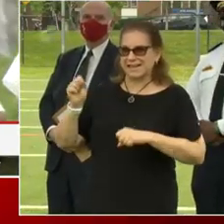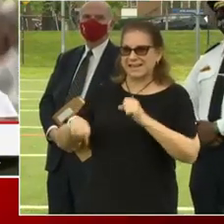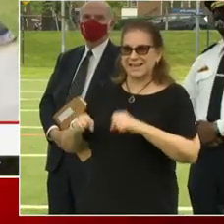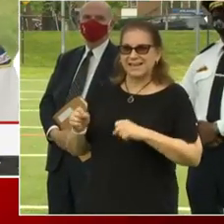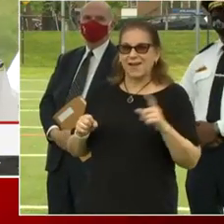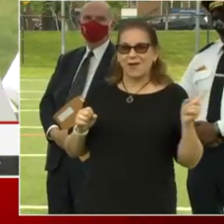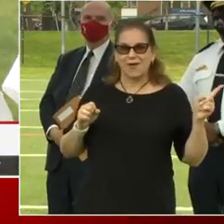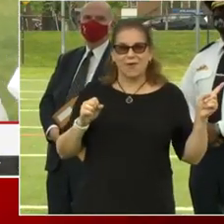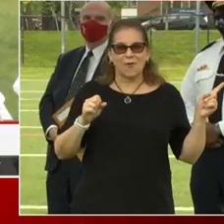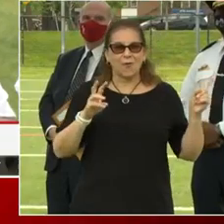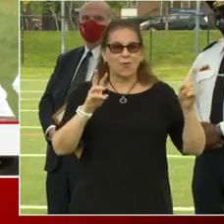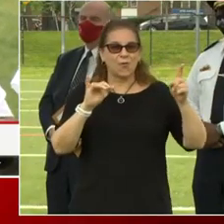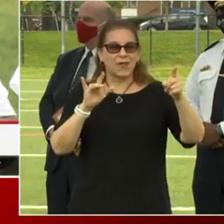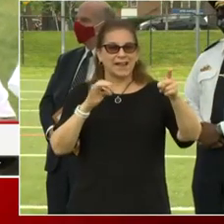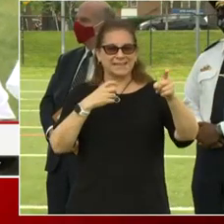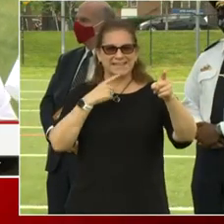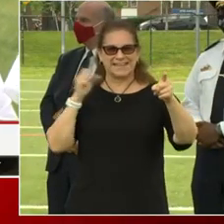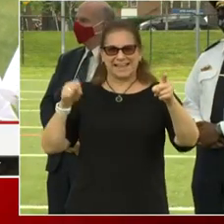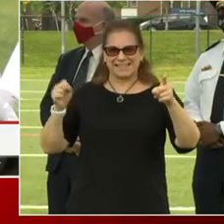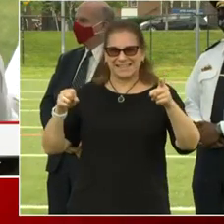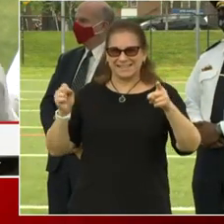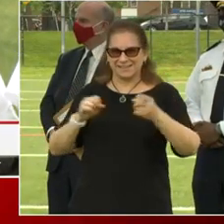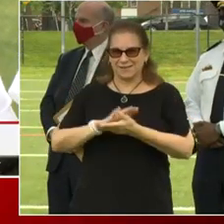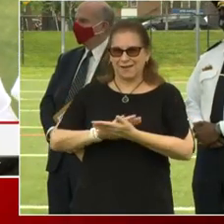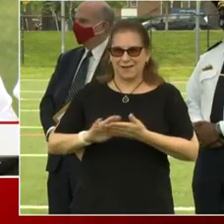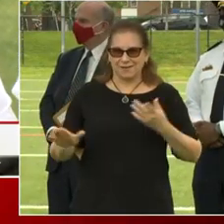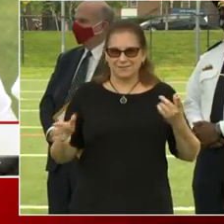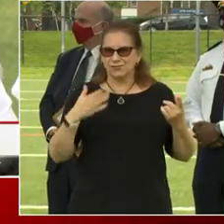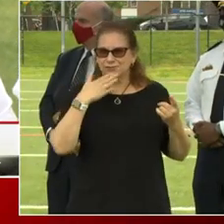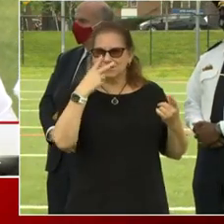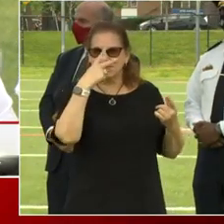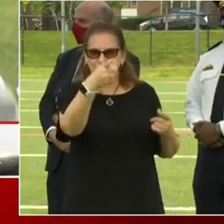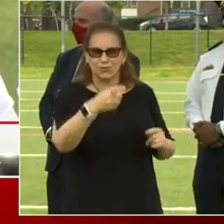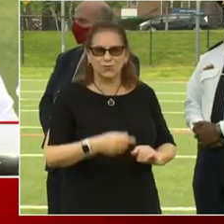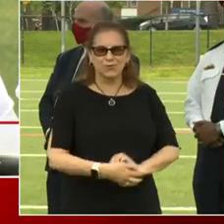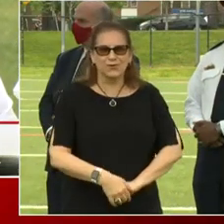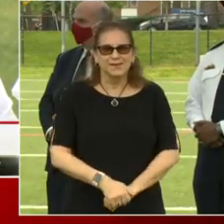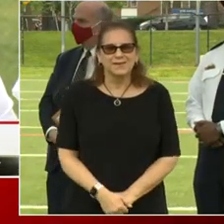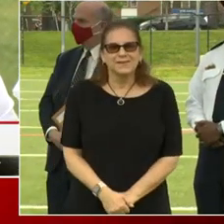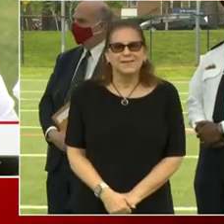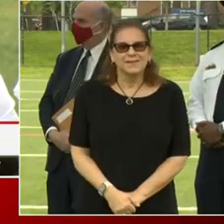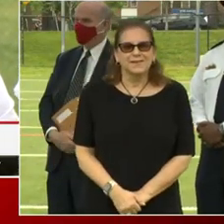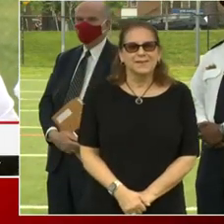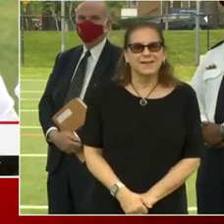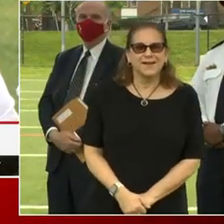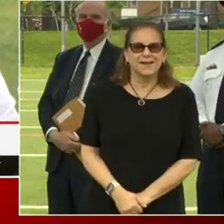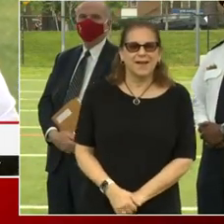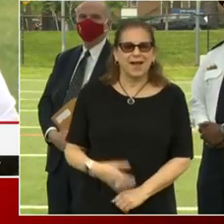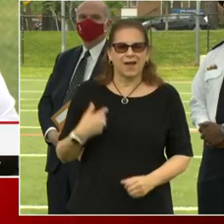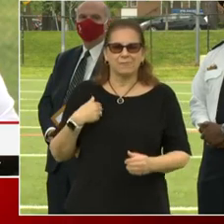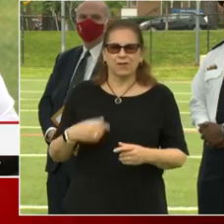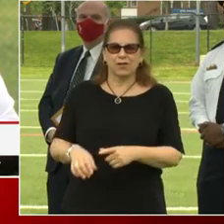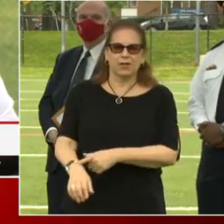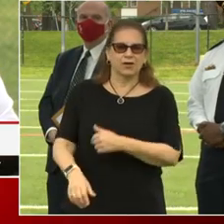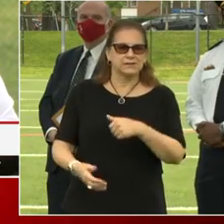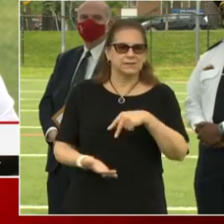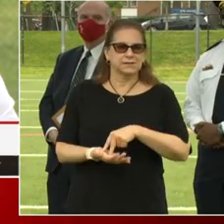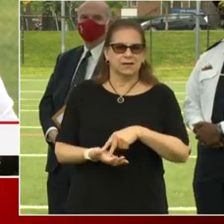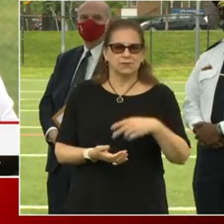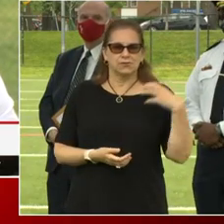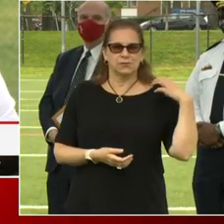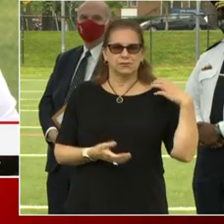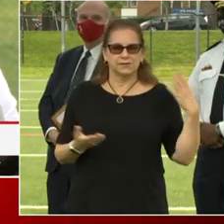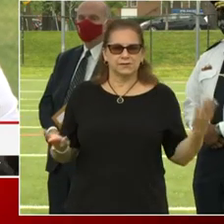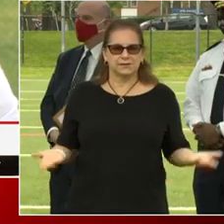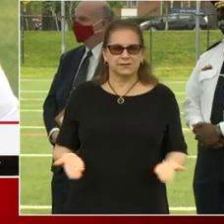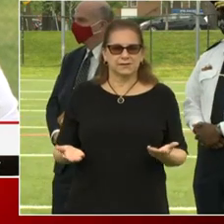who that is right there. It's good to see you. It's really good to see you. He's one of the long-standing coaches down here in the Rosedale community and